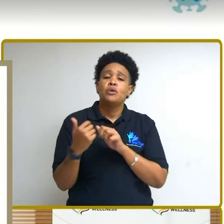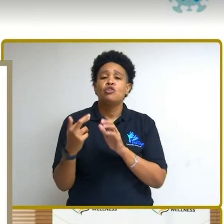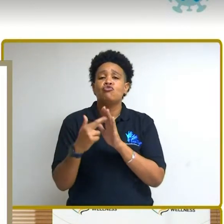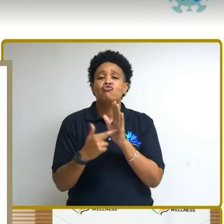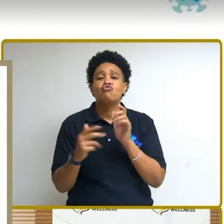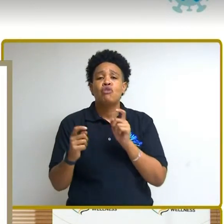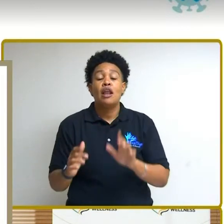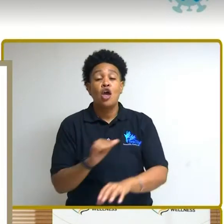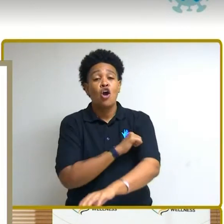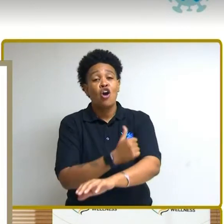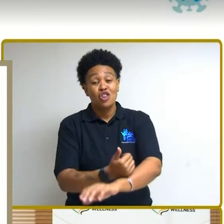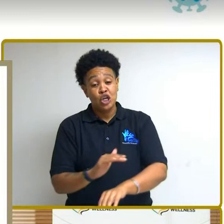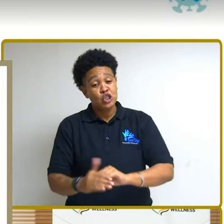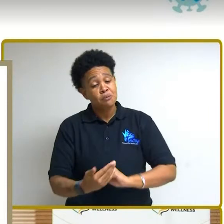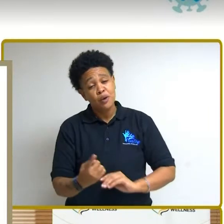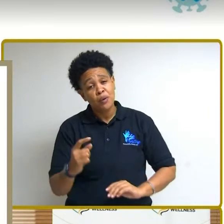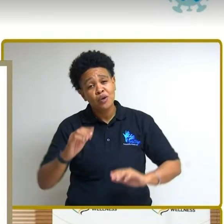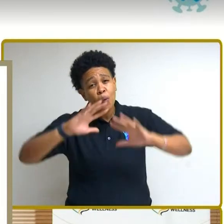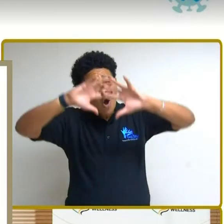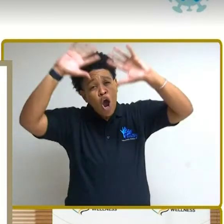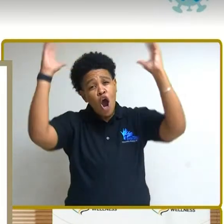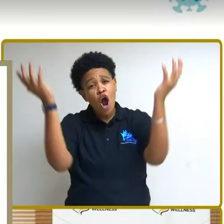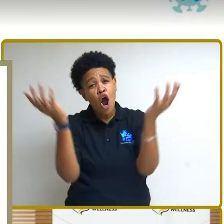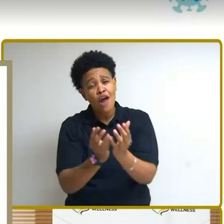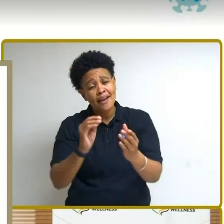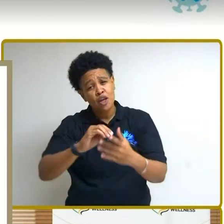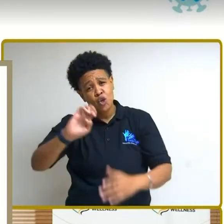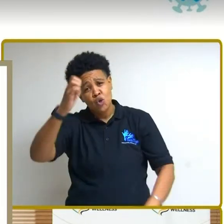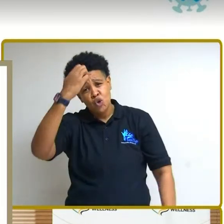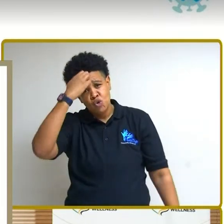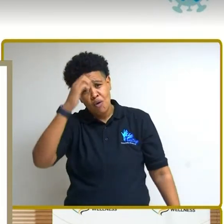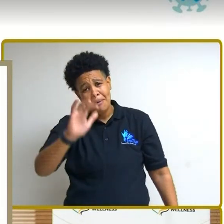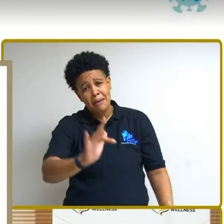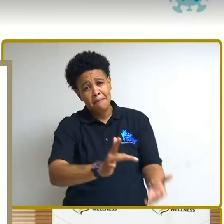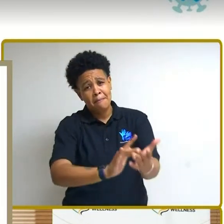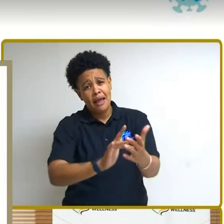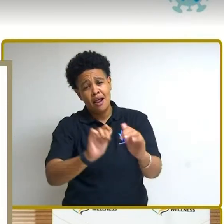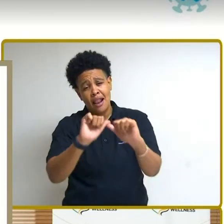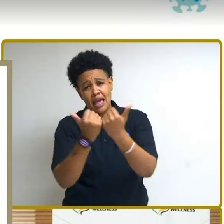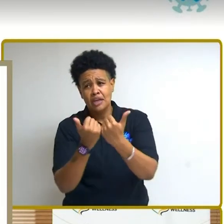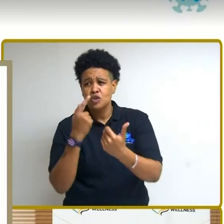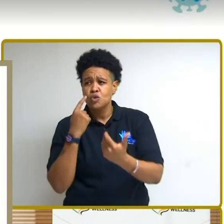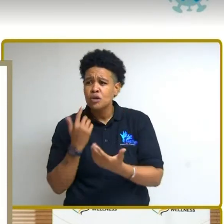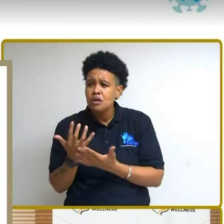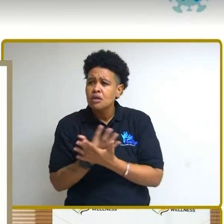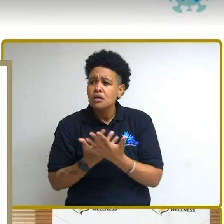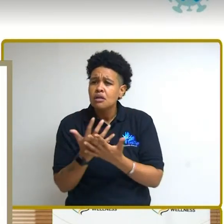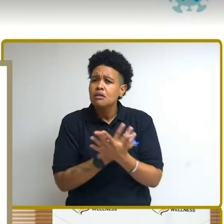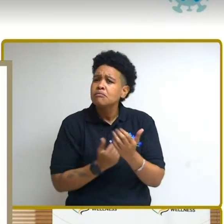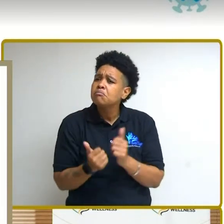authorities around the world, including the European Medical Agency, to obtain the